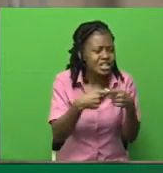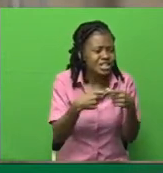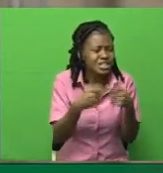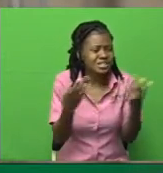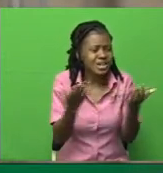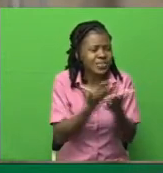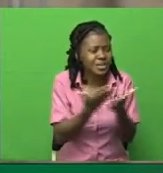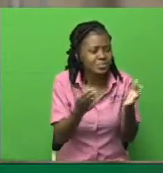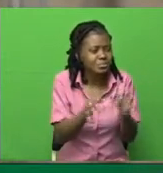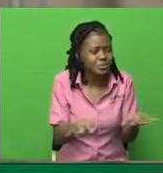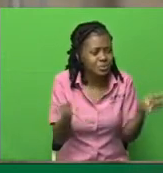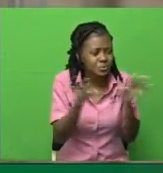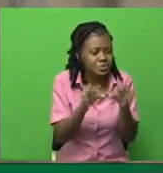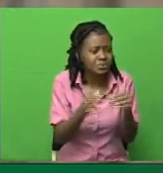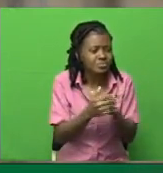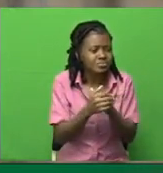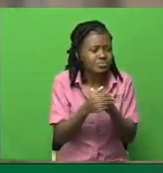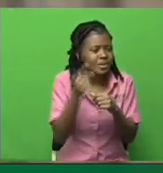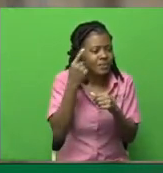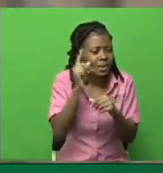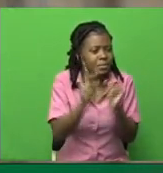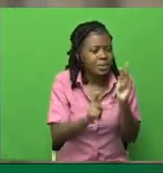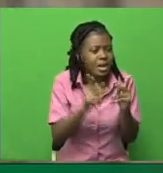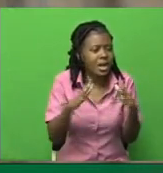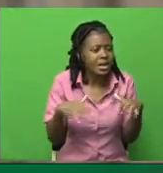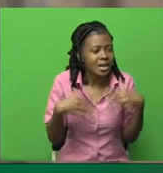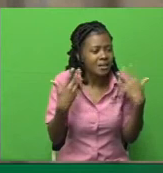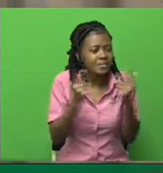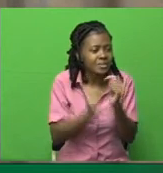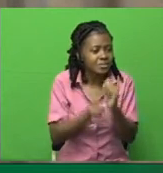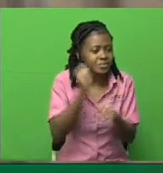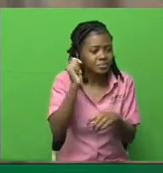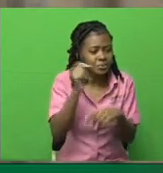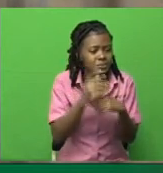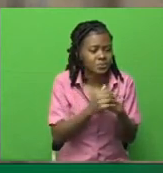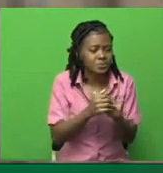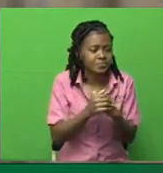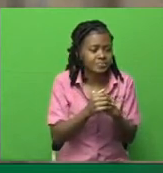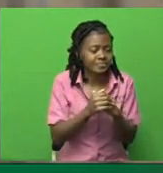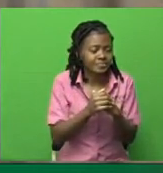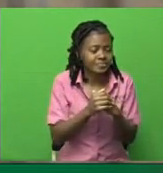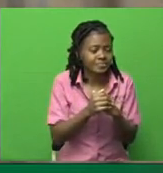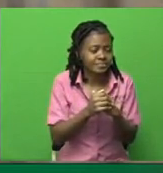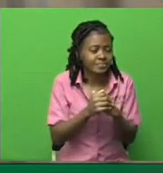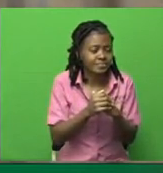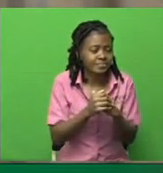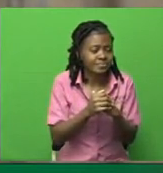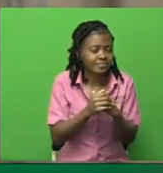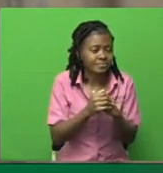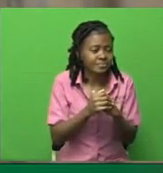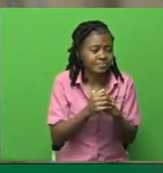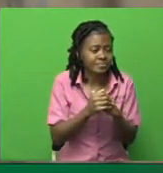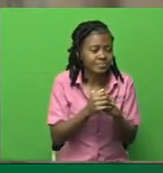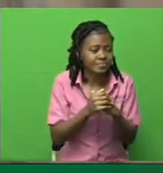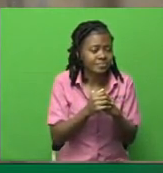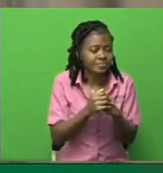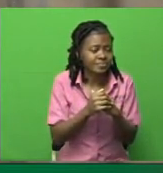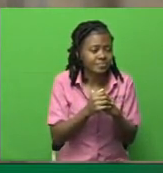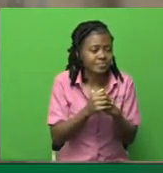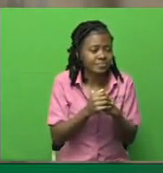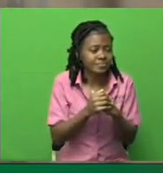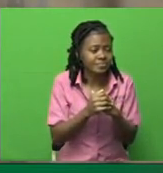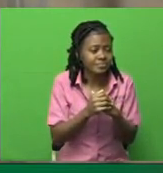that impact on the day-to-day lives of the people of Trinidad and Tobago Mr Madam speaker as you resume the